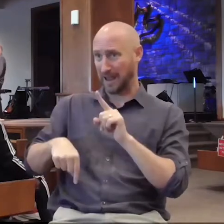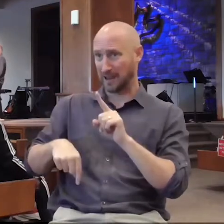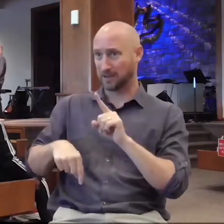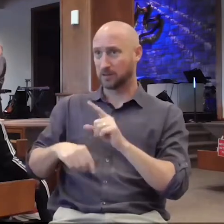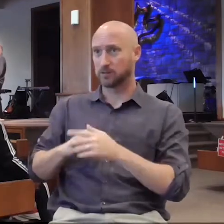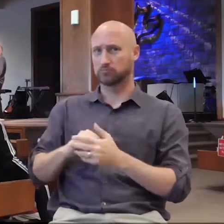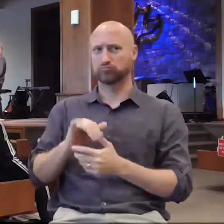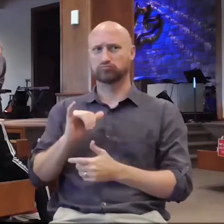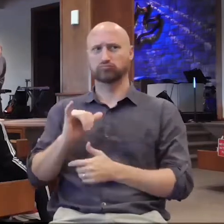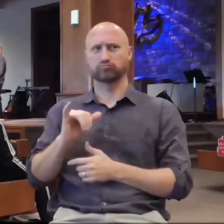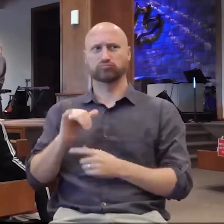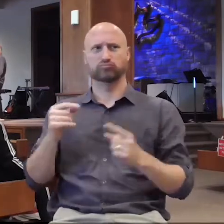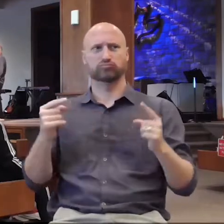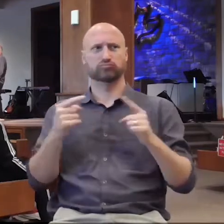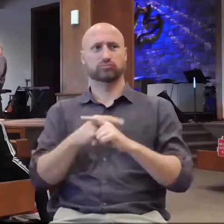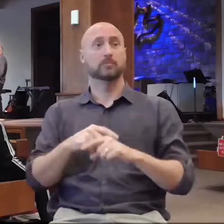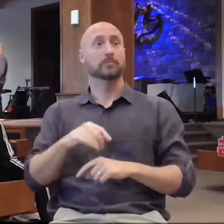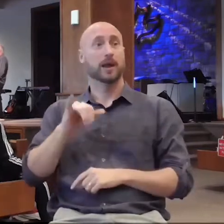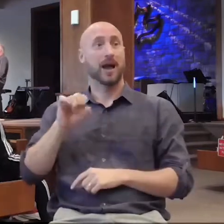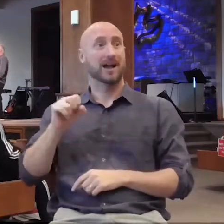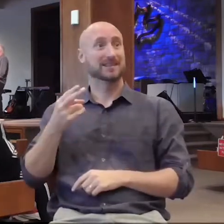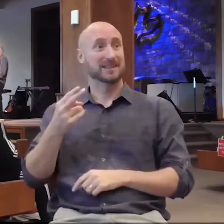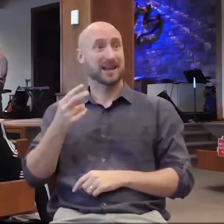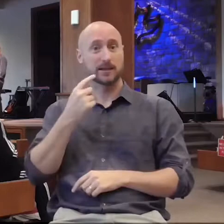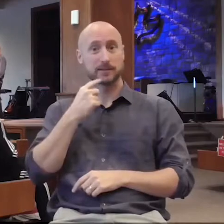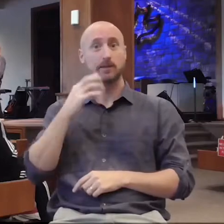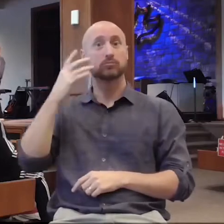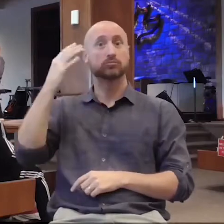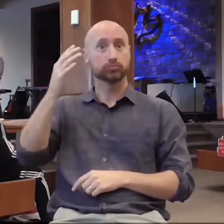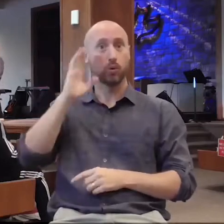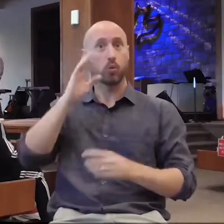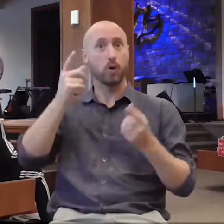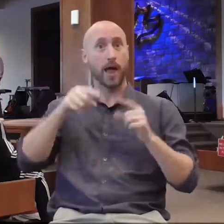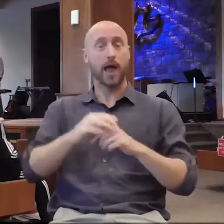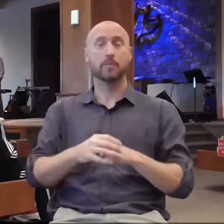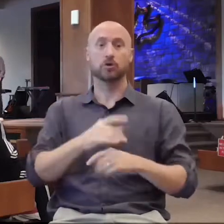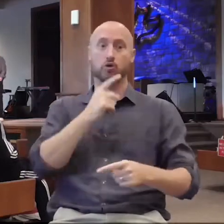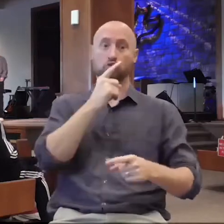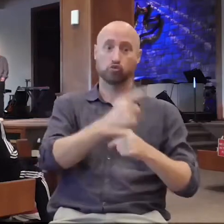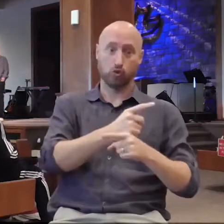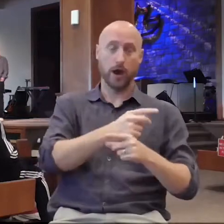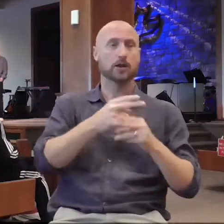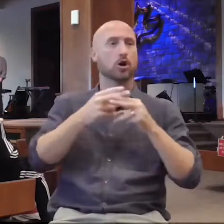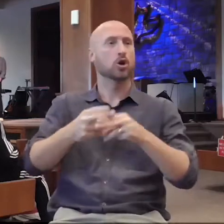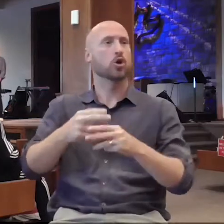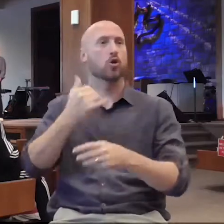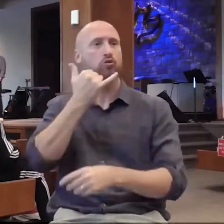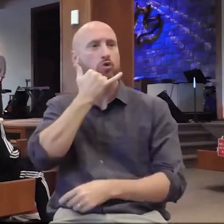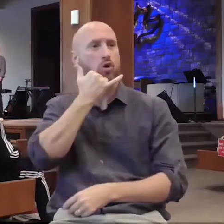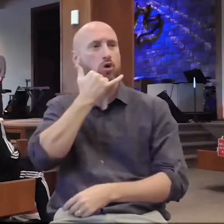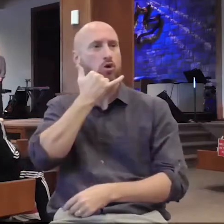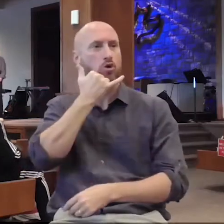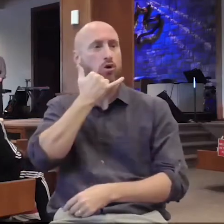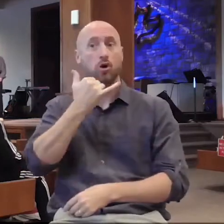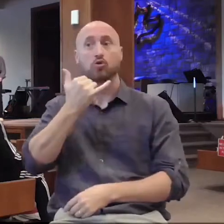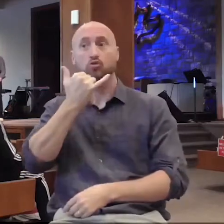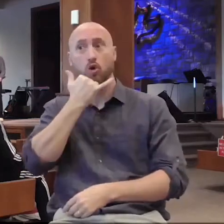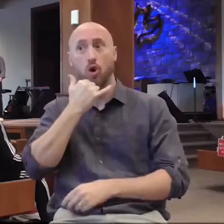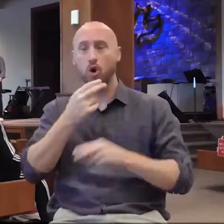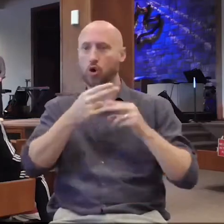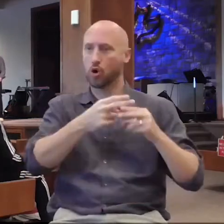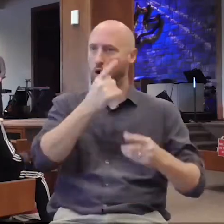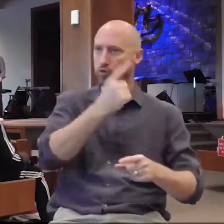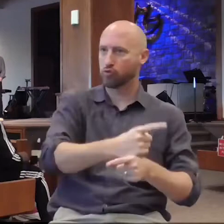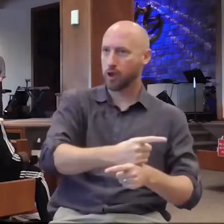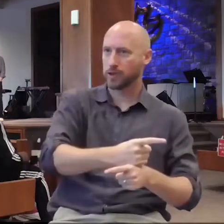Isaiah said the days would come when right would be called wrong, wrong would be called right, good would be called evil, evil would be called good. Turn on the